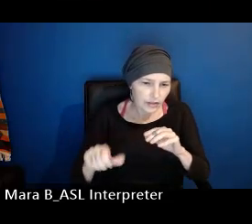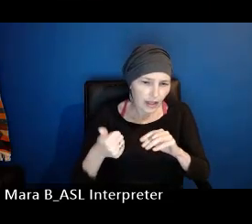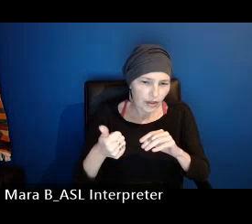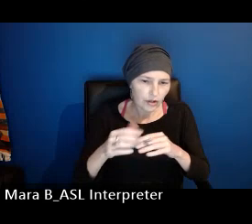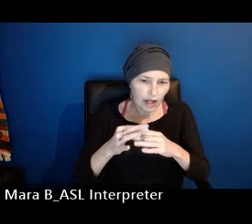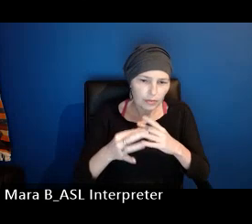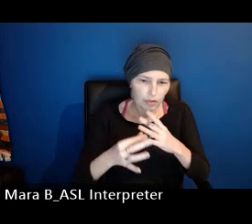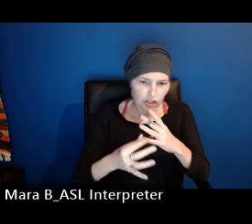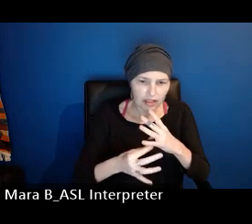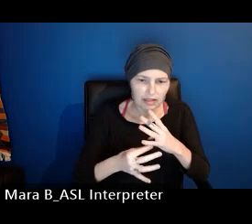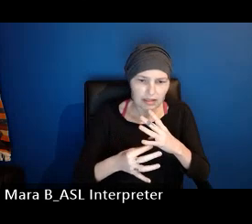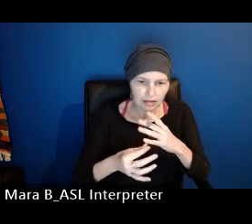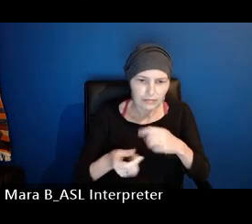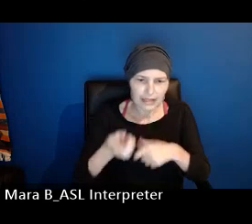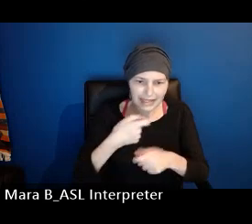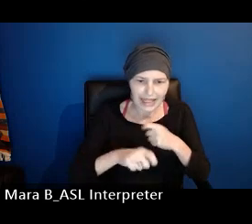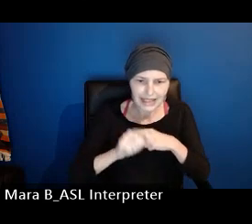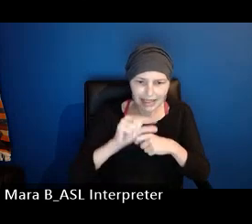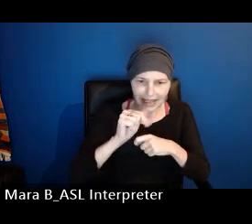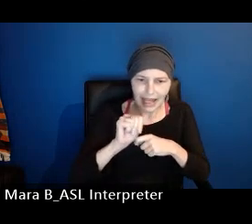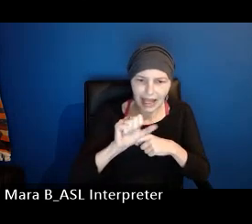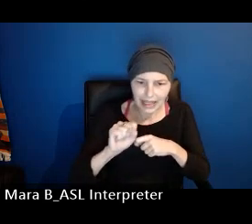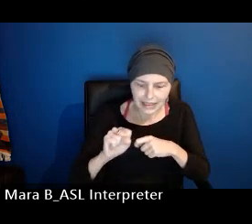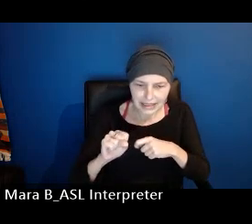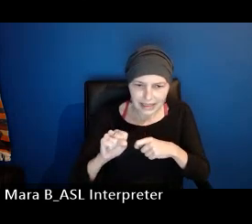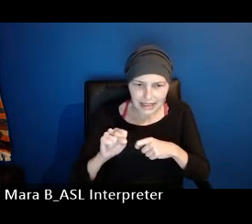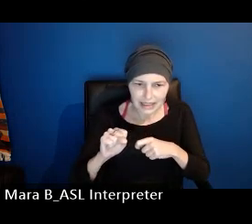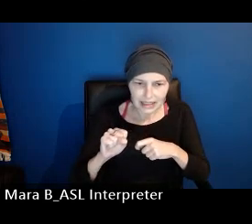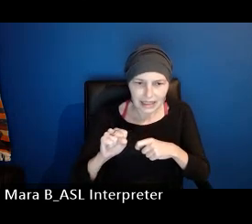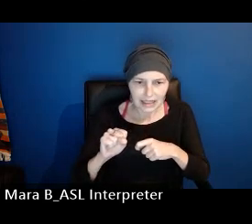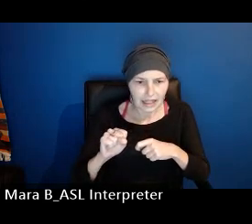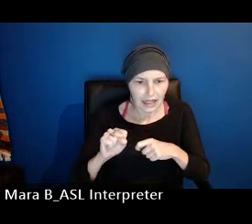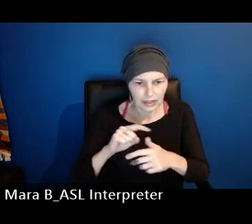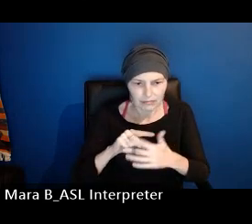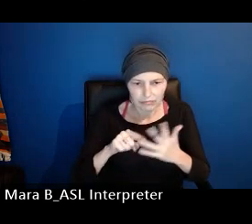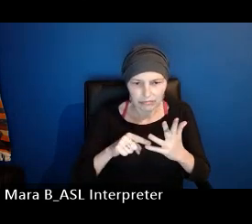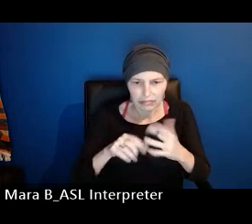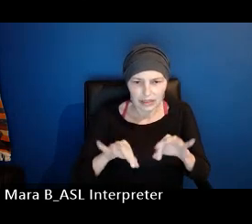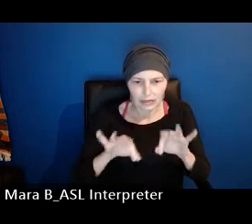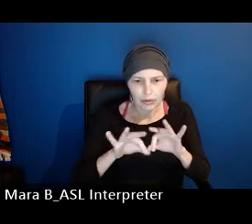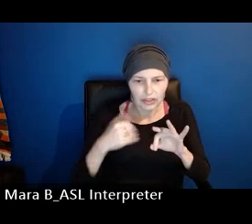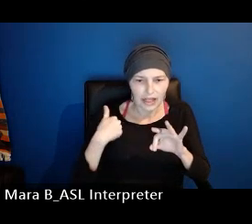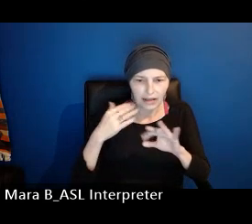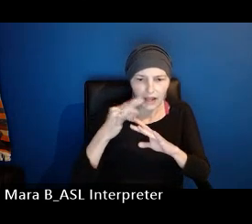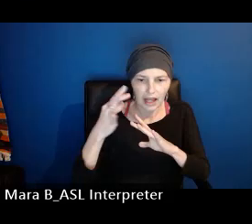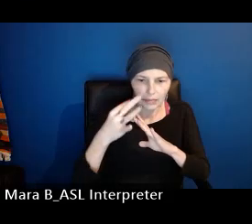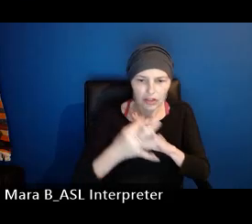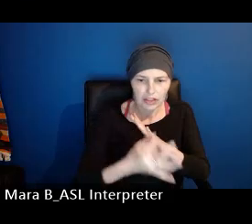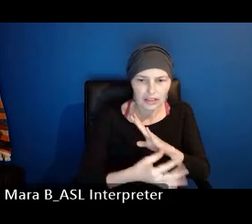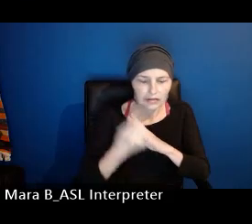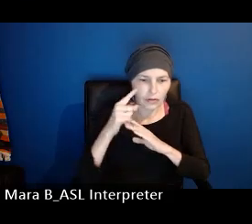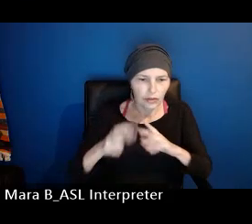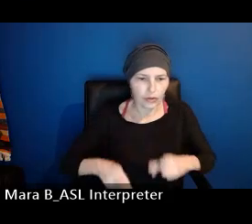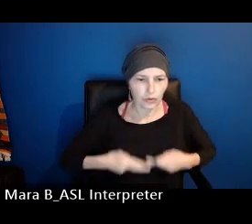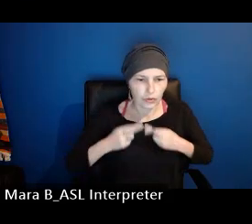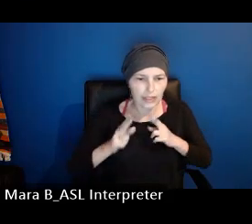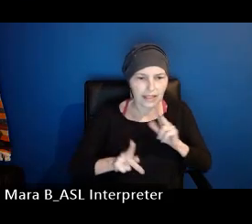and those are it's all important to have those options available for our residents, right?